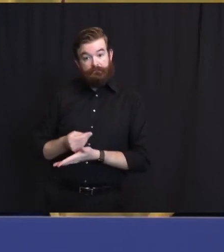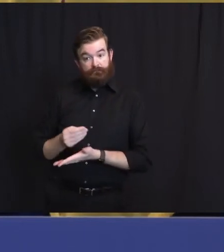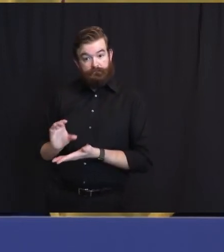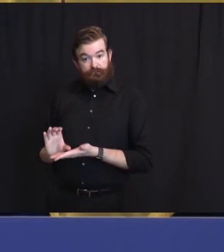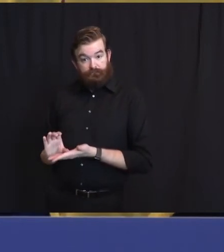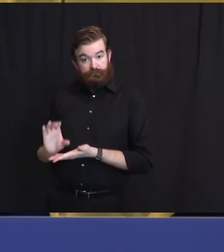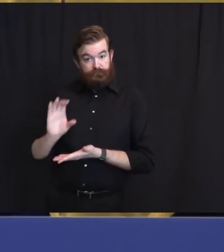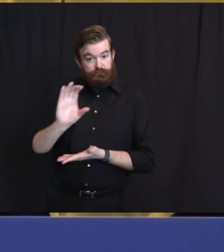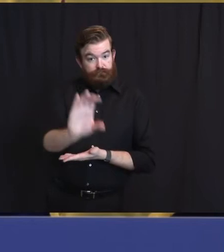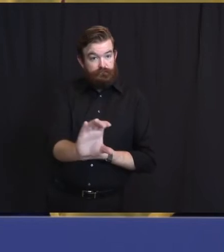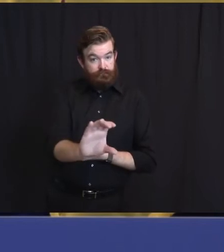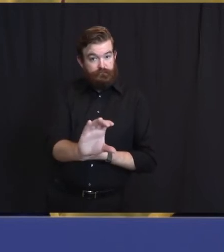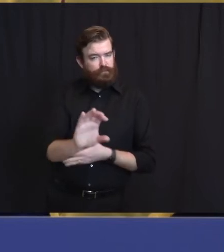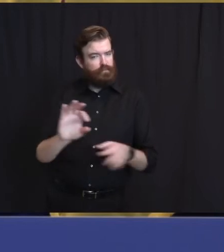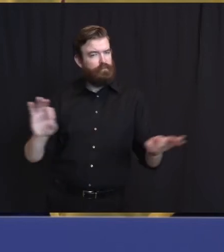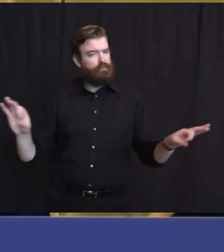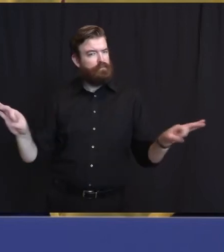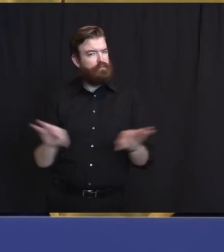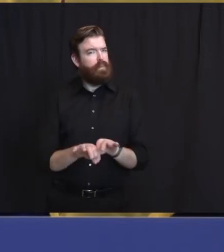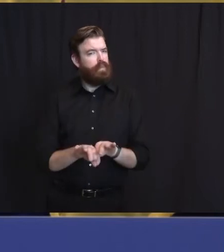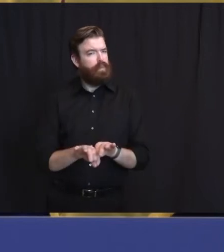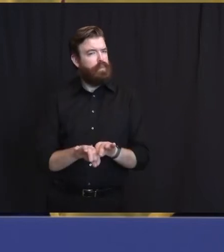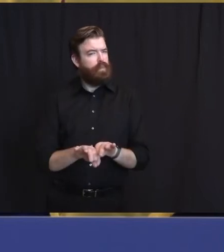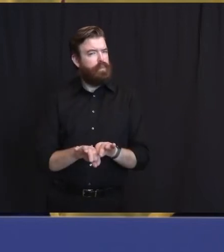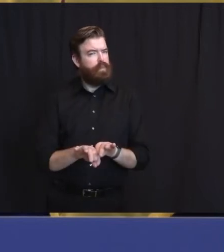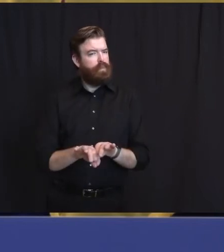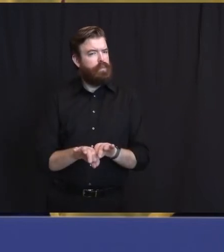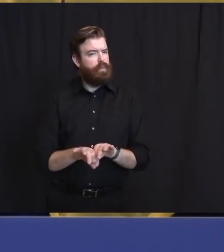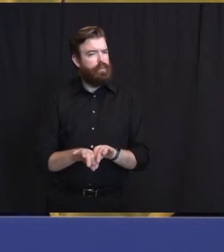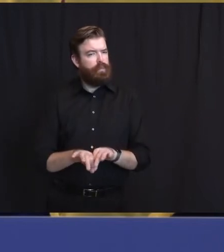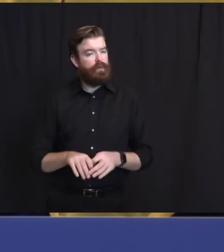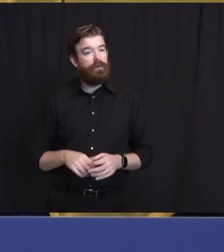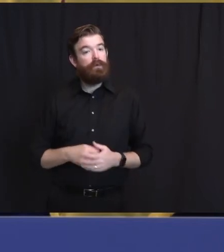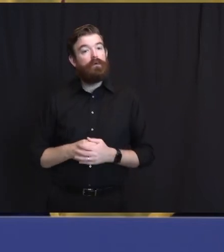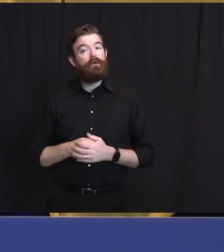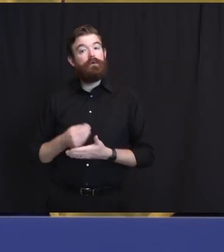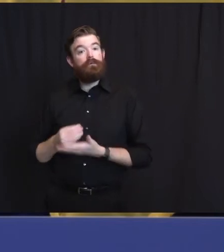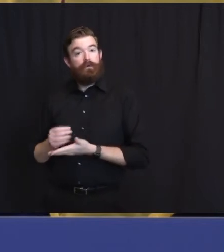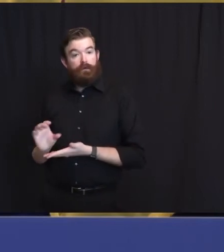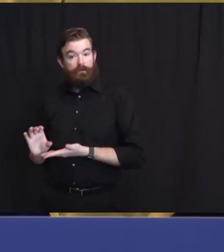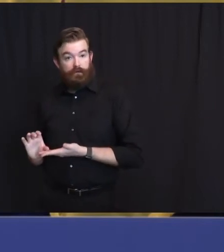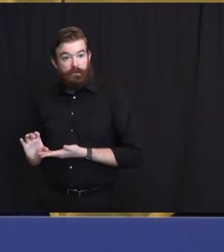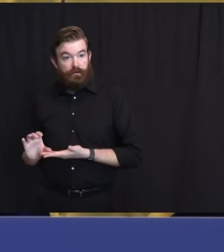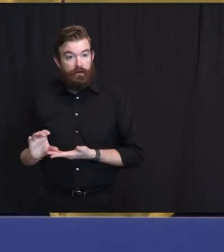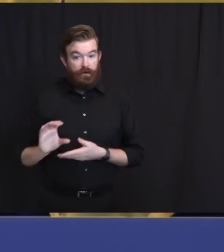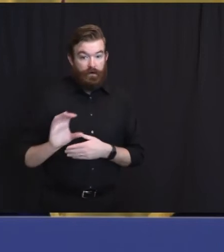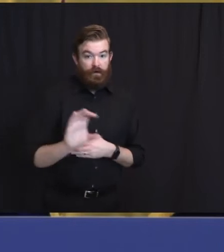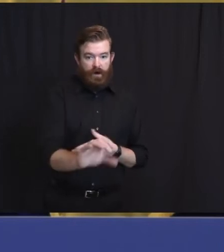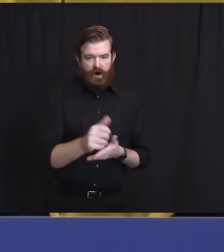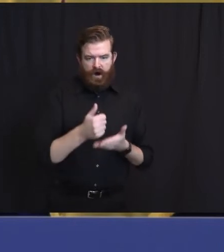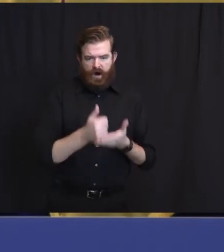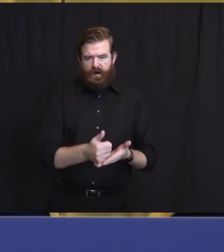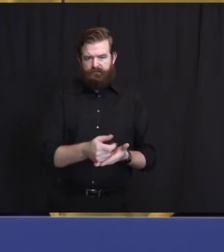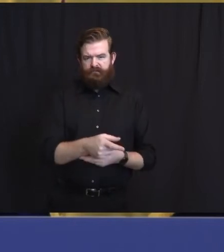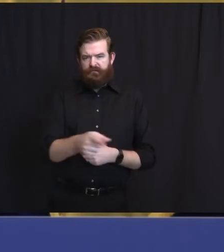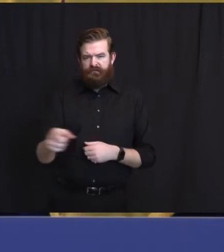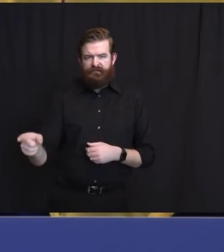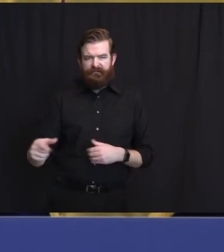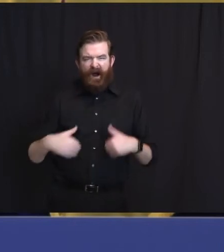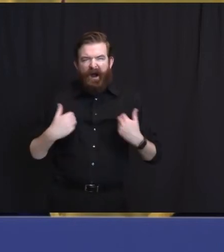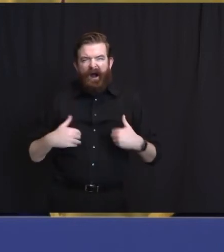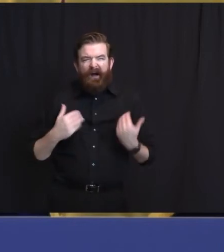the realm of education, than getting kids early and getting them into our flow at a young age, and the